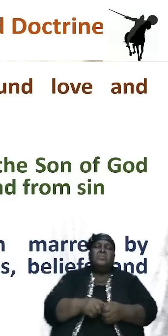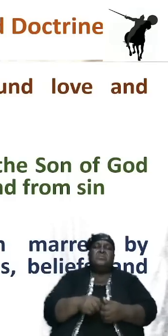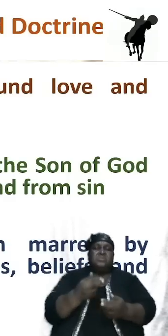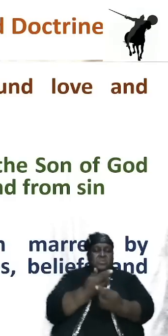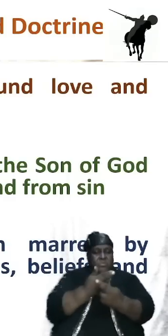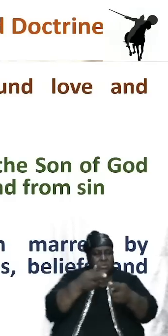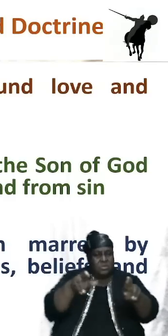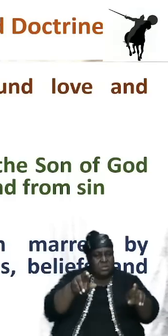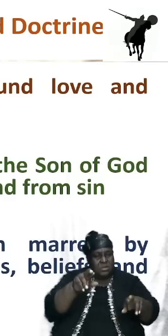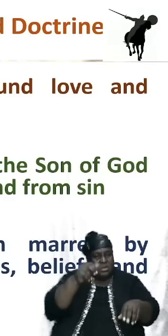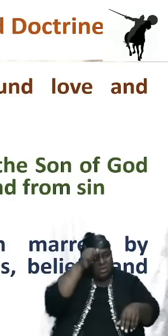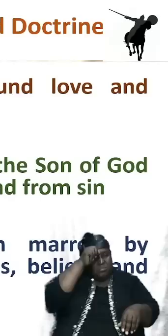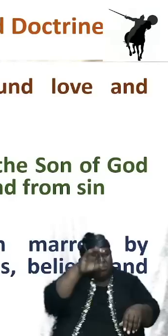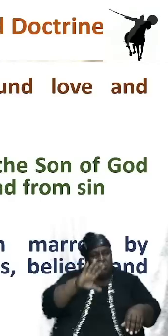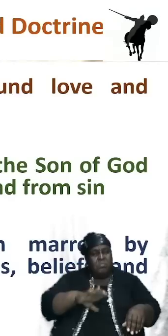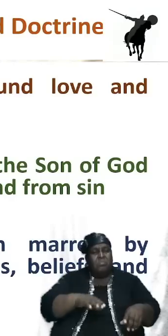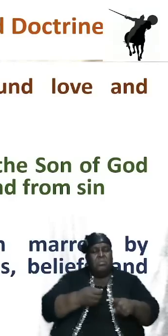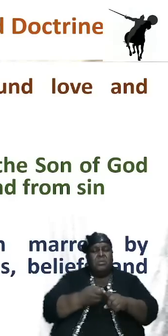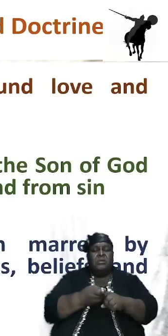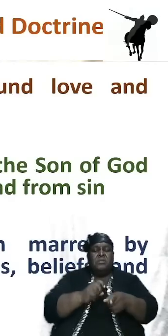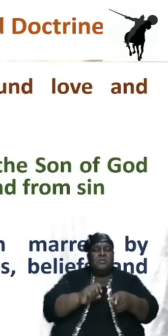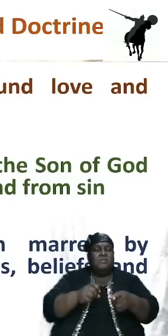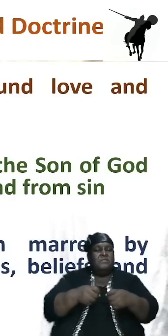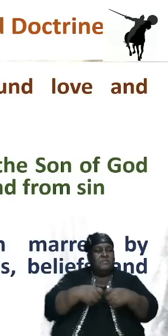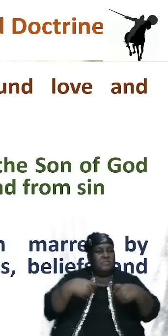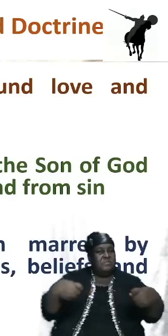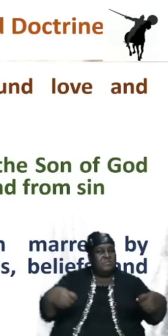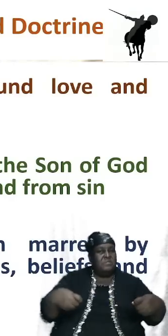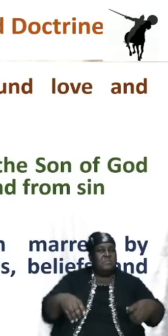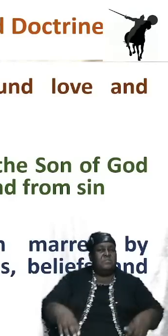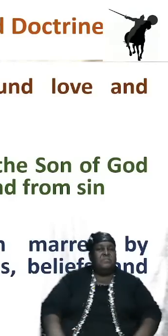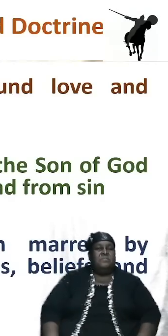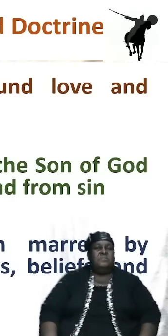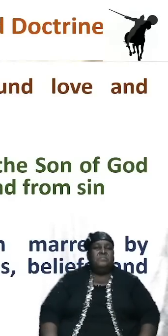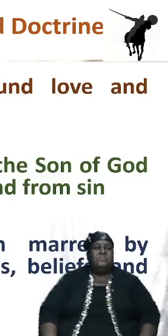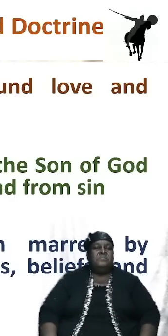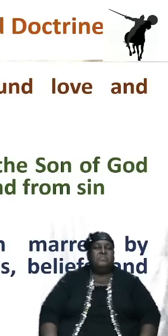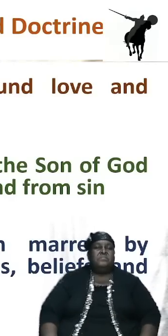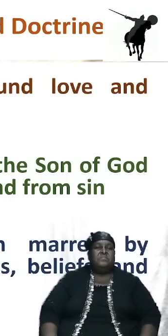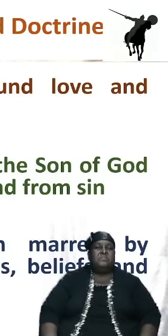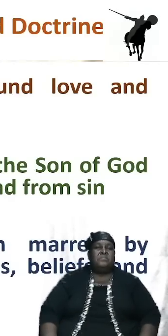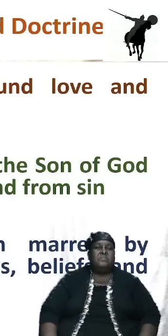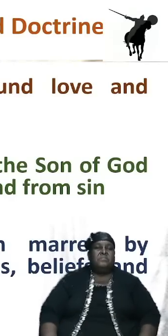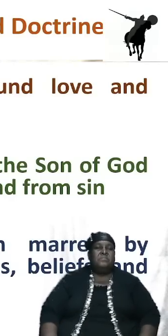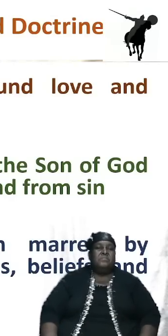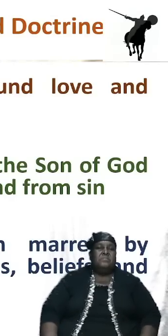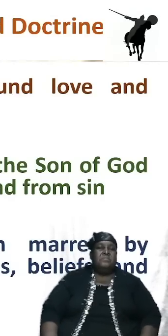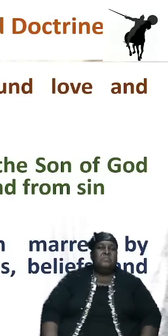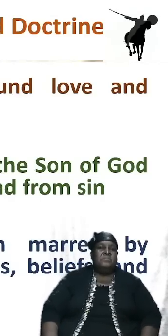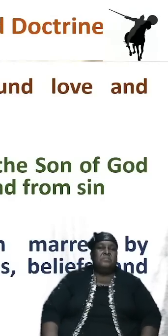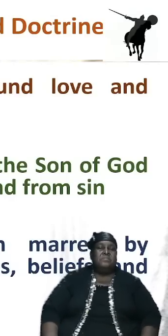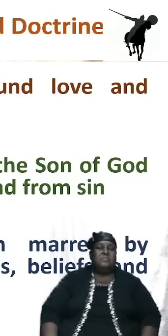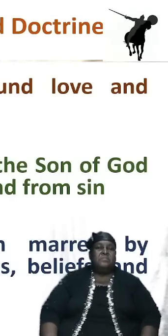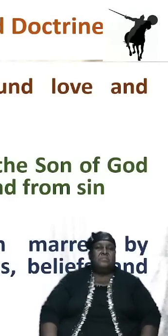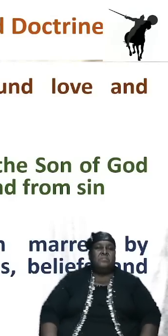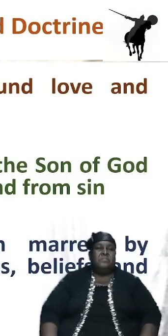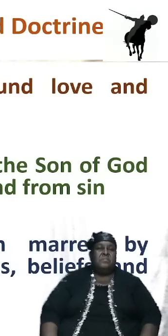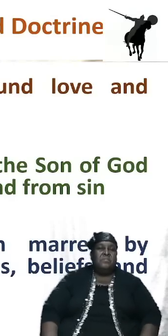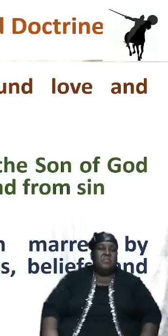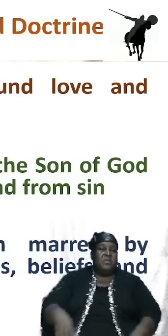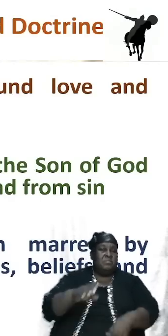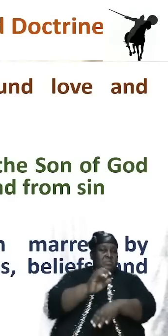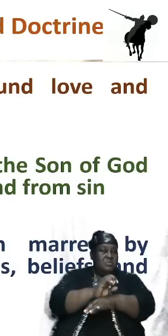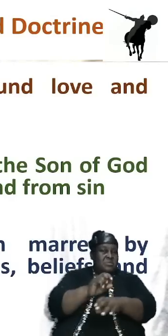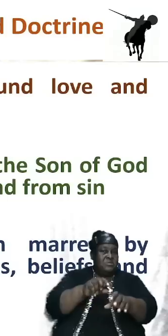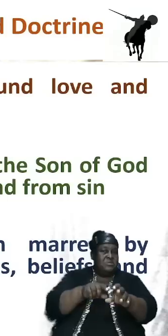redeem mankind from sin. However, we realize over from the church started in the